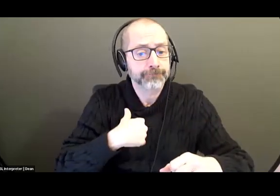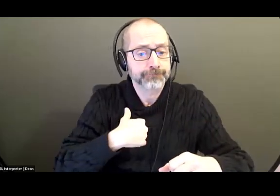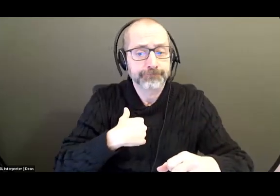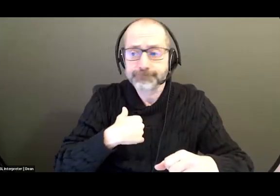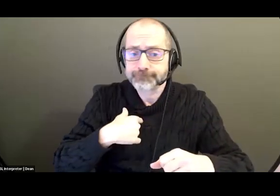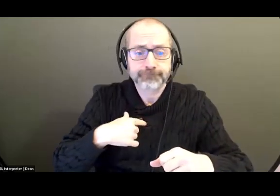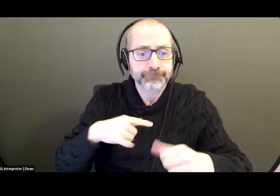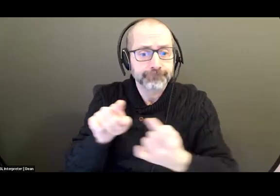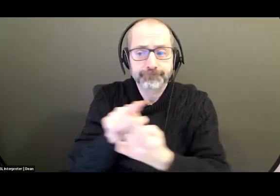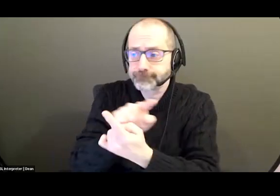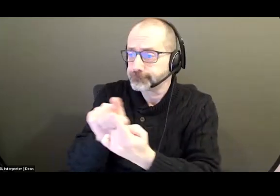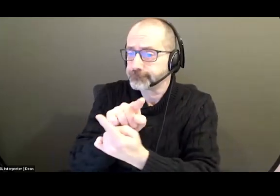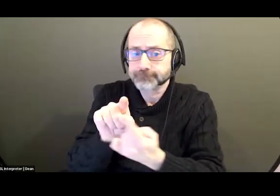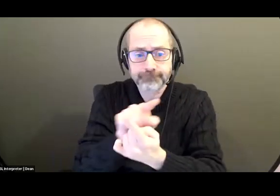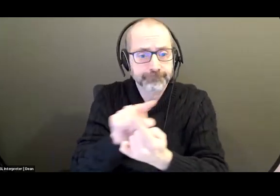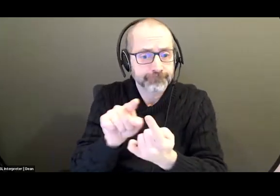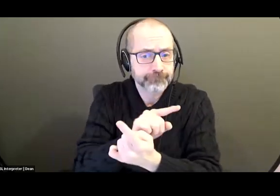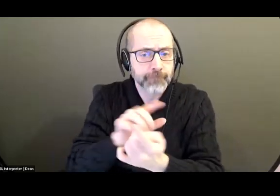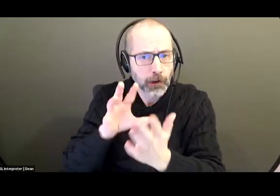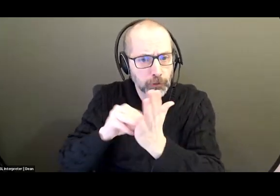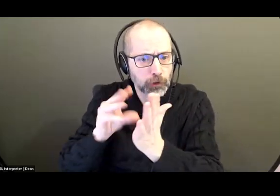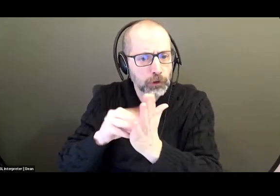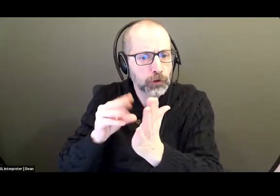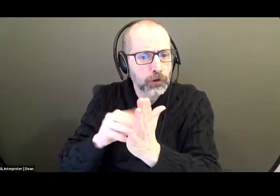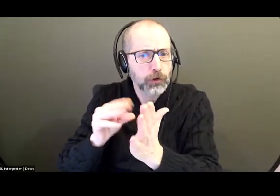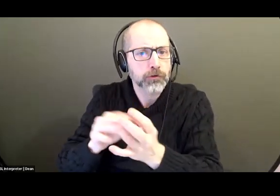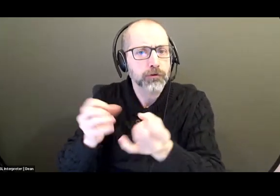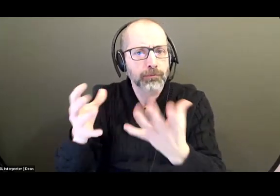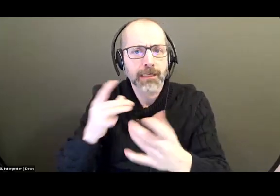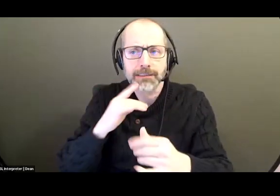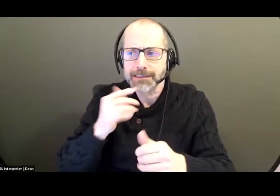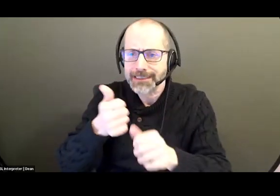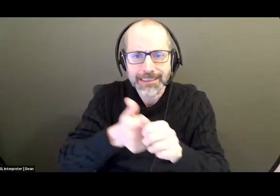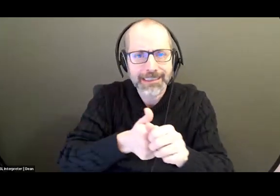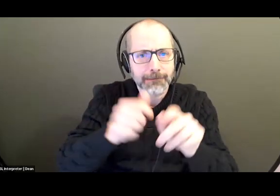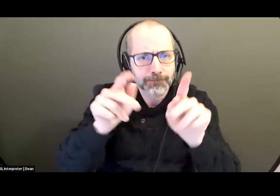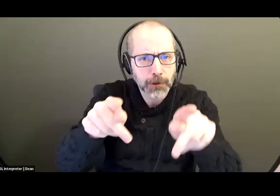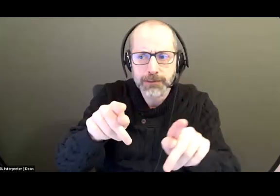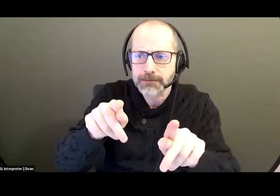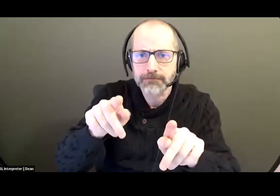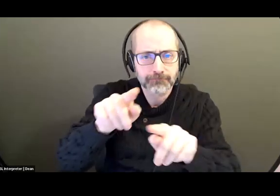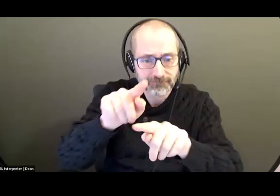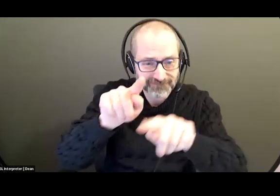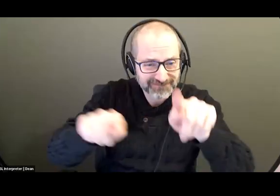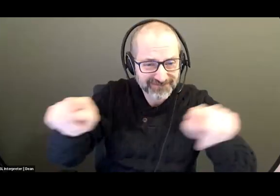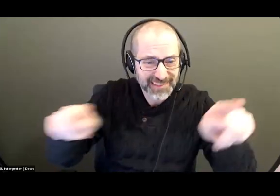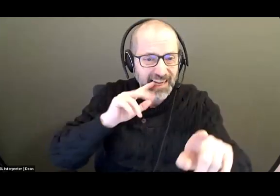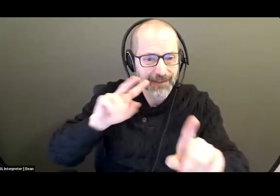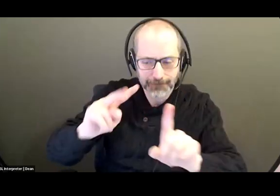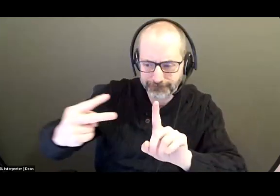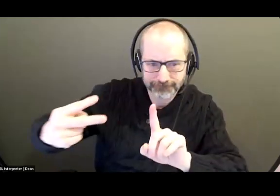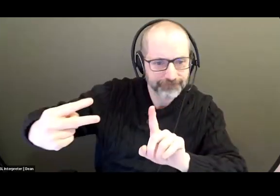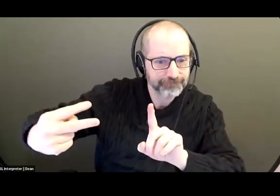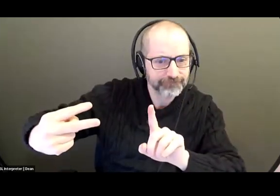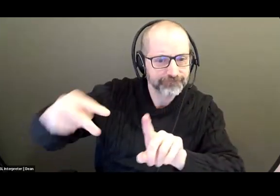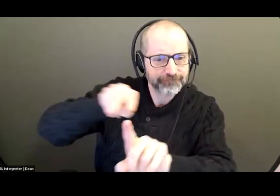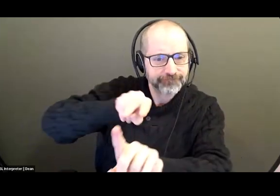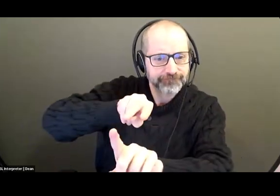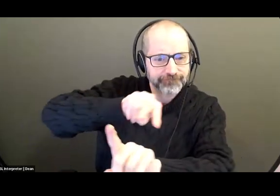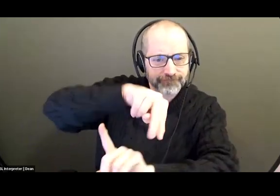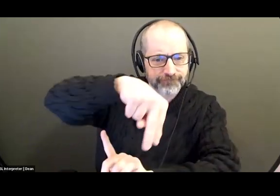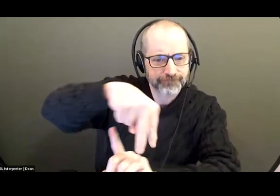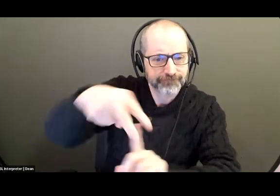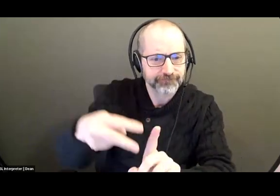health. It's you learn so much from everyone. Everyone has a voice, and that's